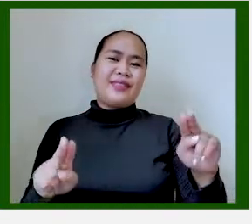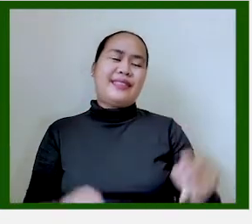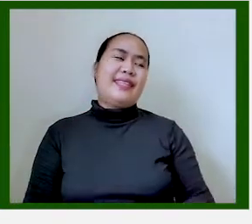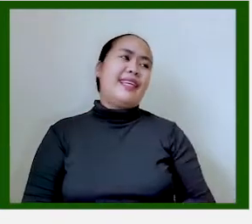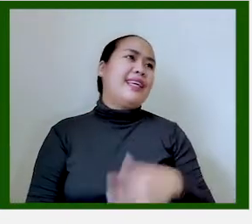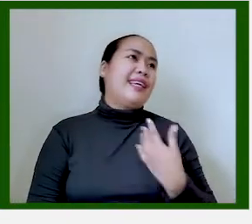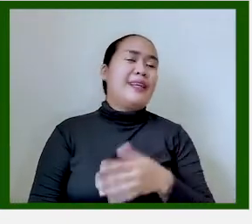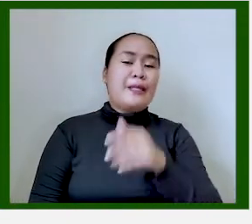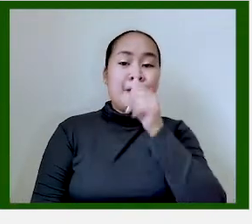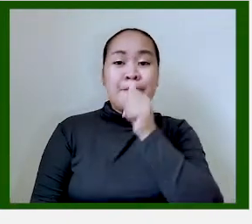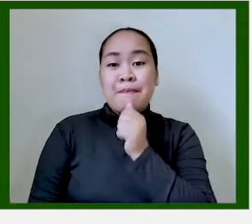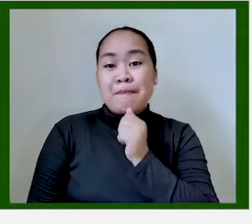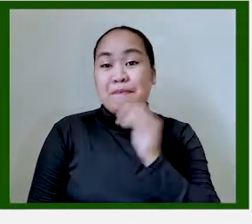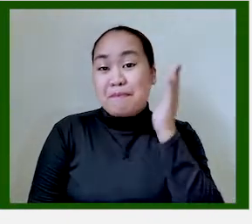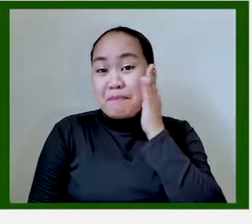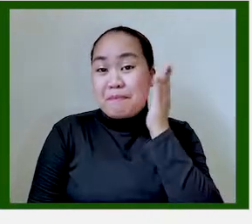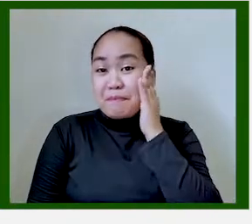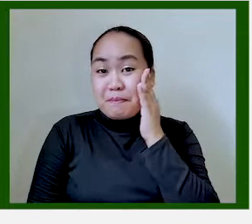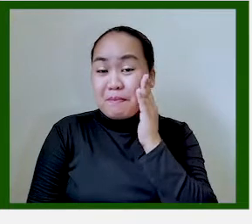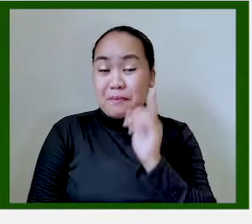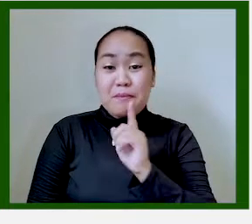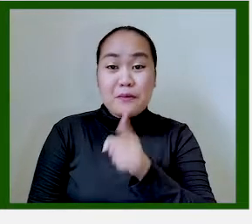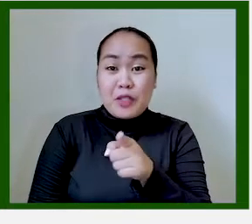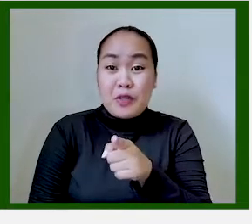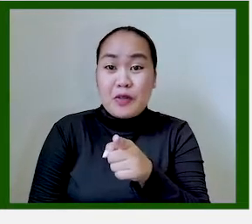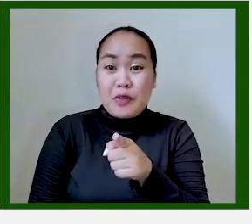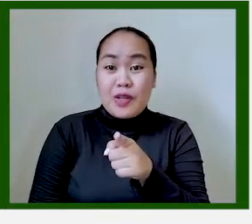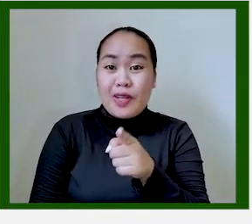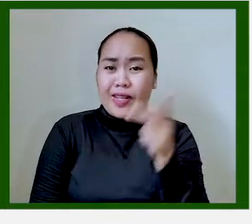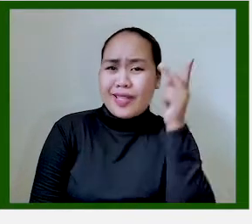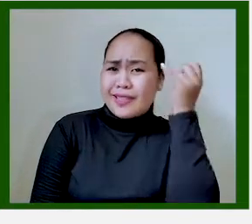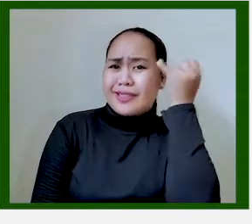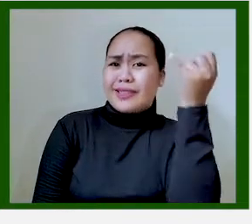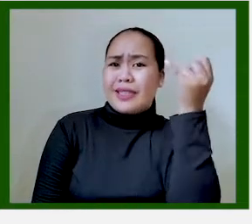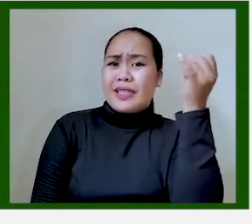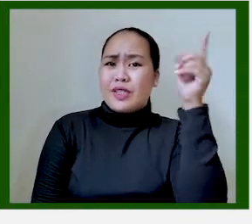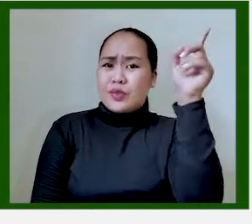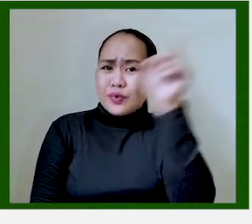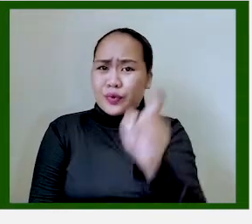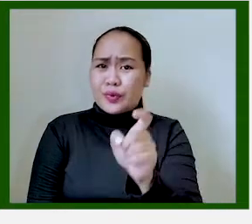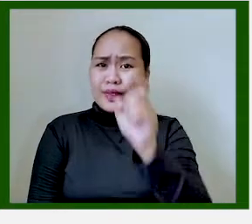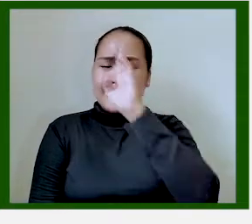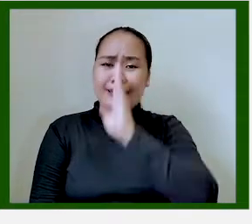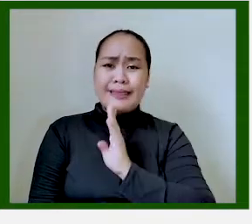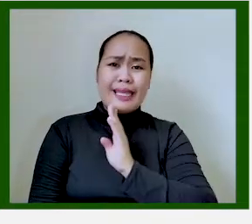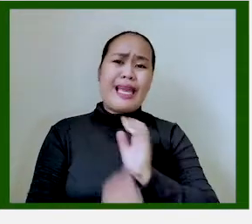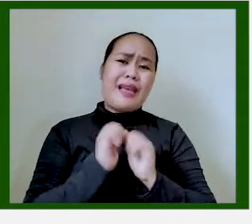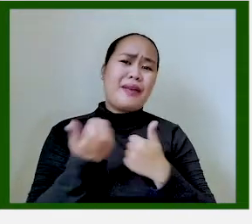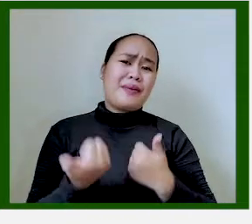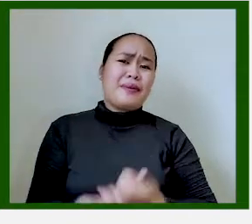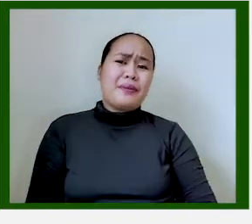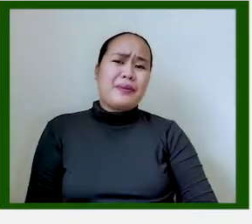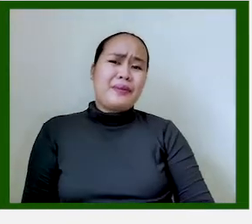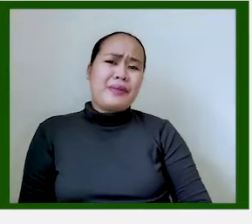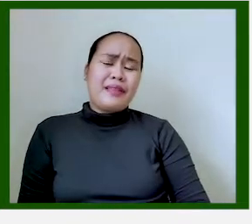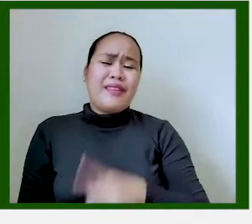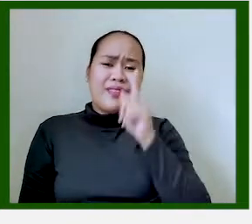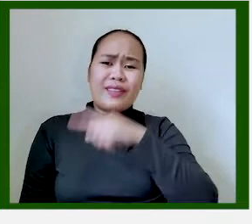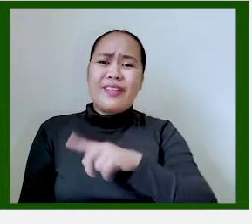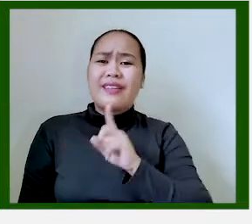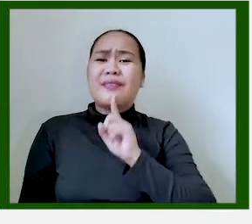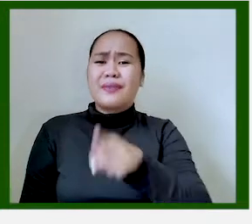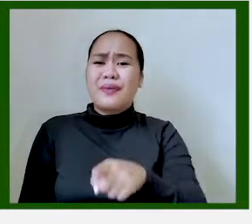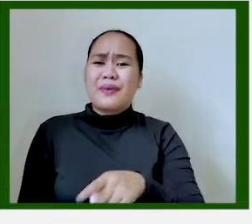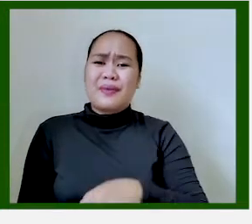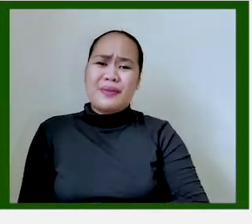ko nga, isipin nyo ba namang kidlat ang bumitak doon? Eh, ewan ko lang kung fake news eh, sabi nyo walang fake